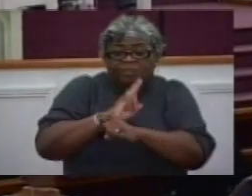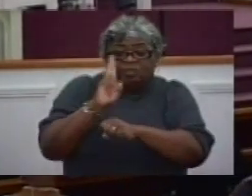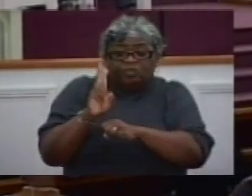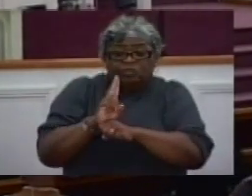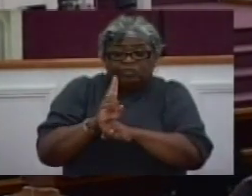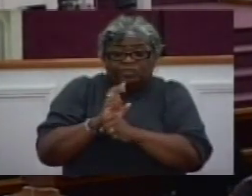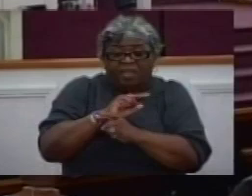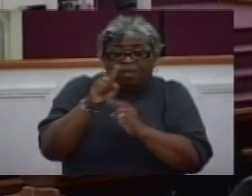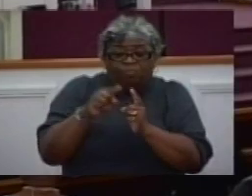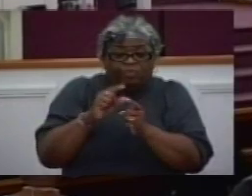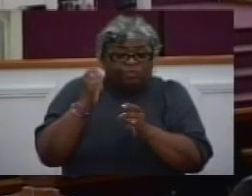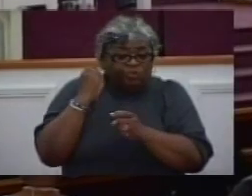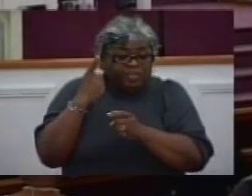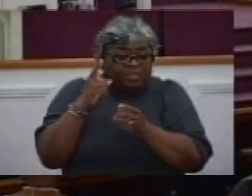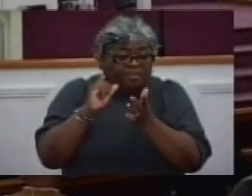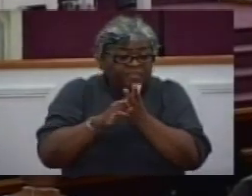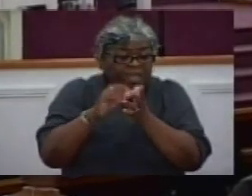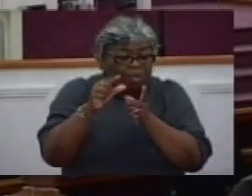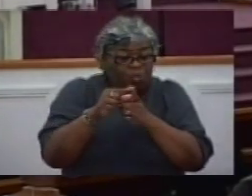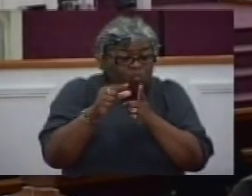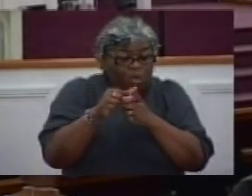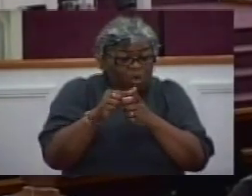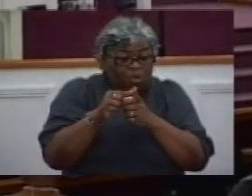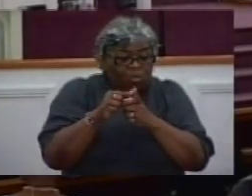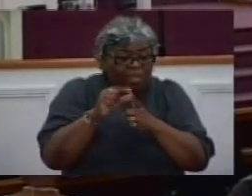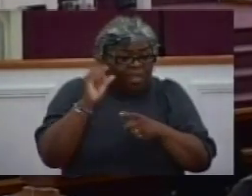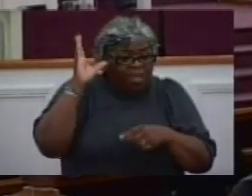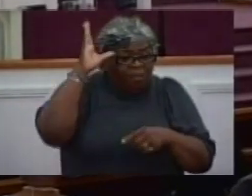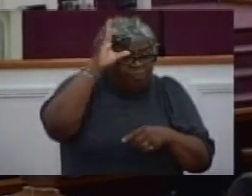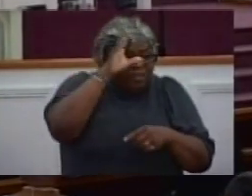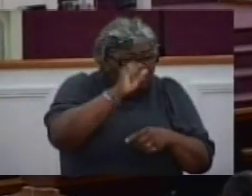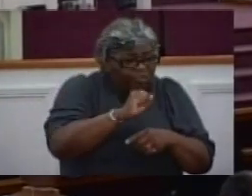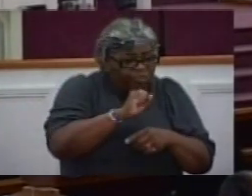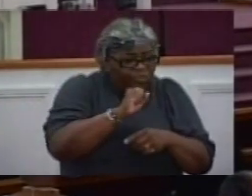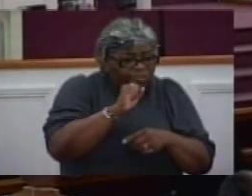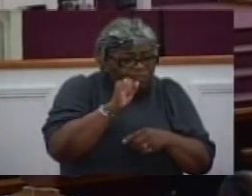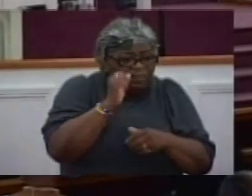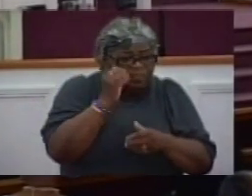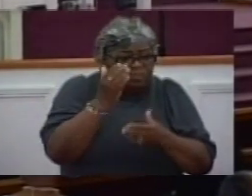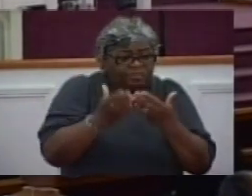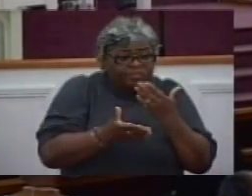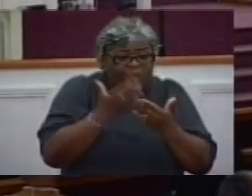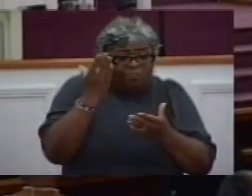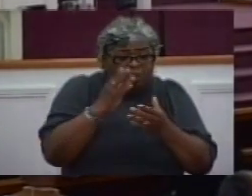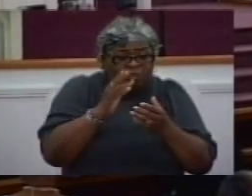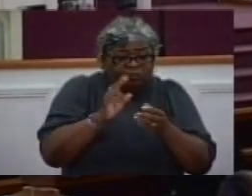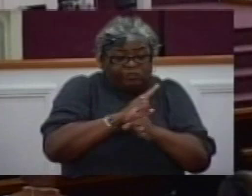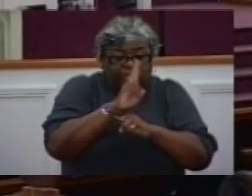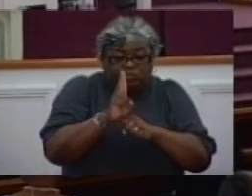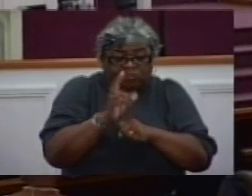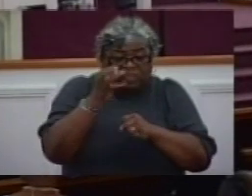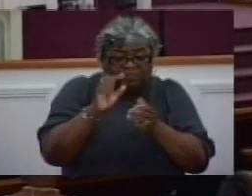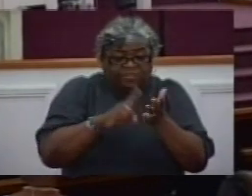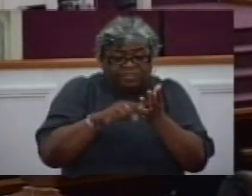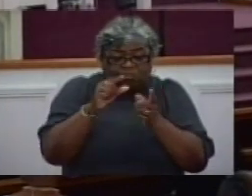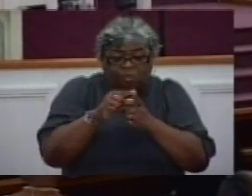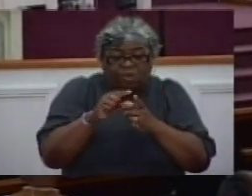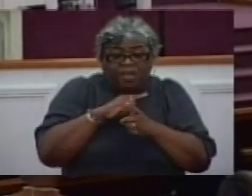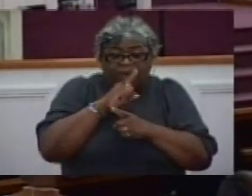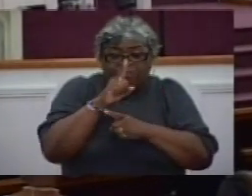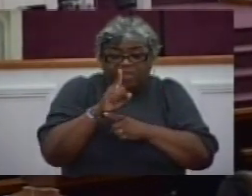Usually when you hear that word, peculiar, the most common usage of the word gives